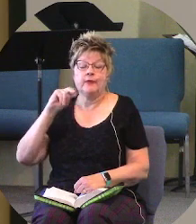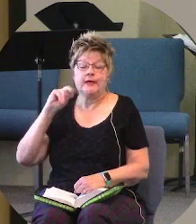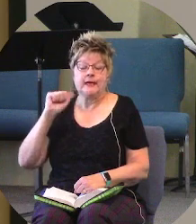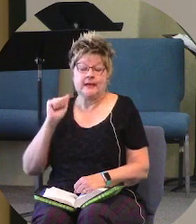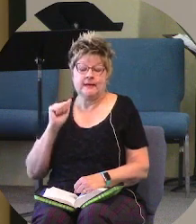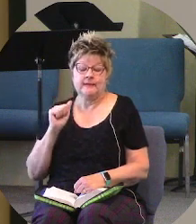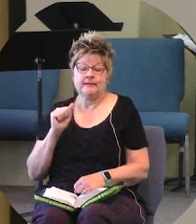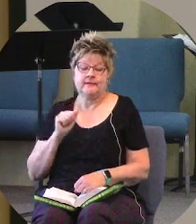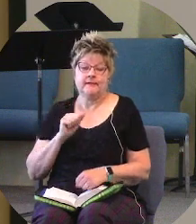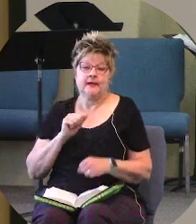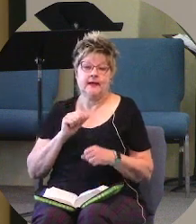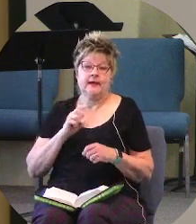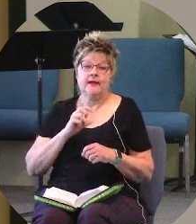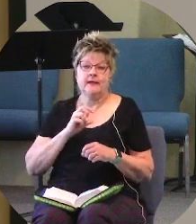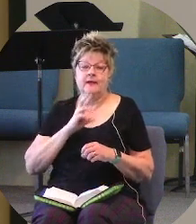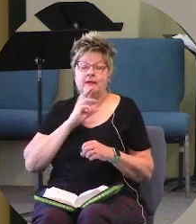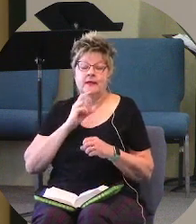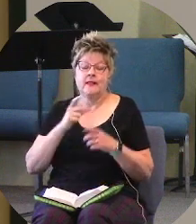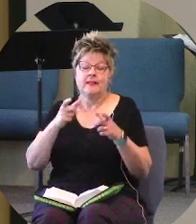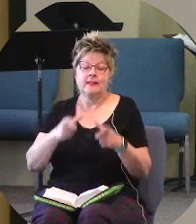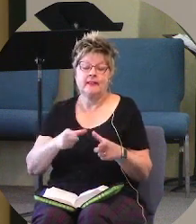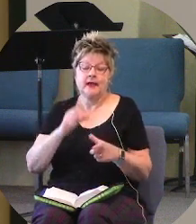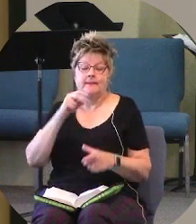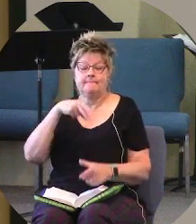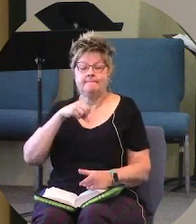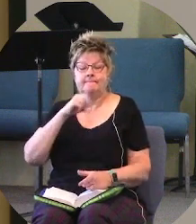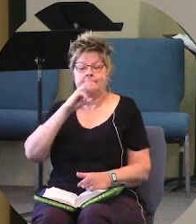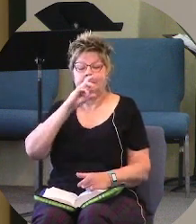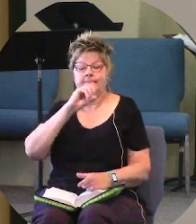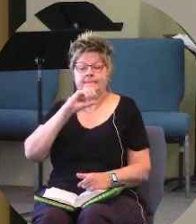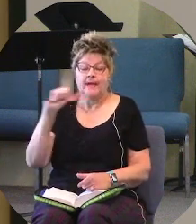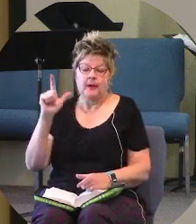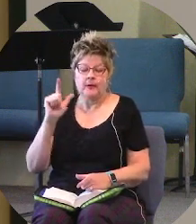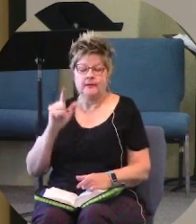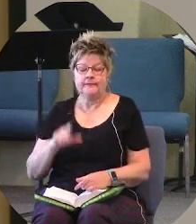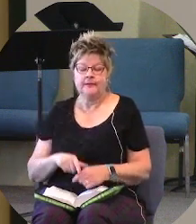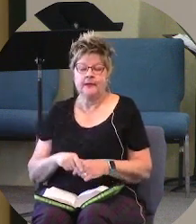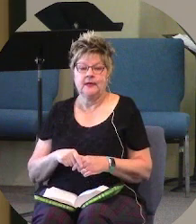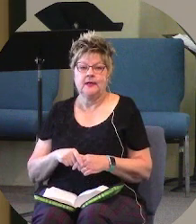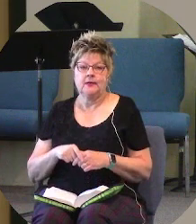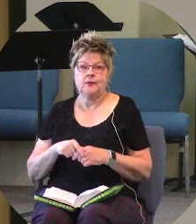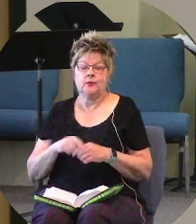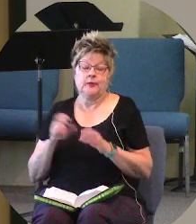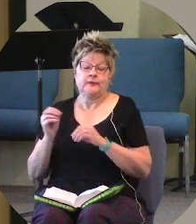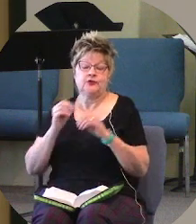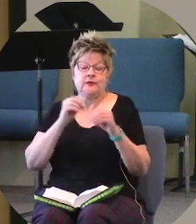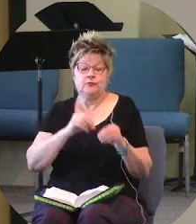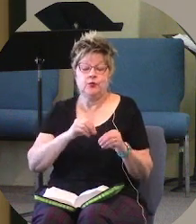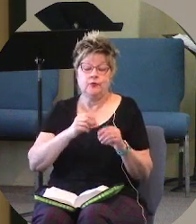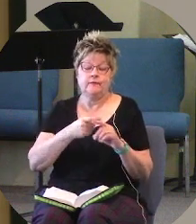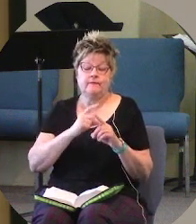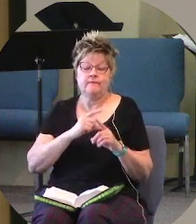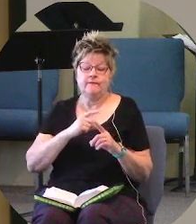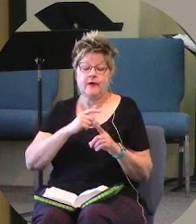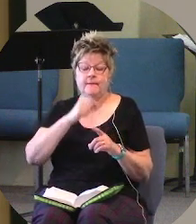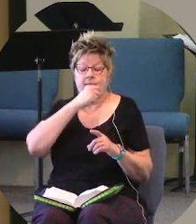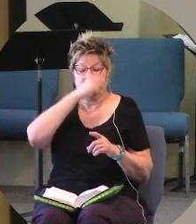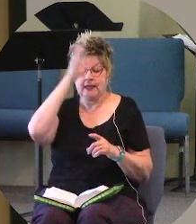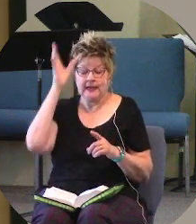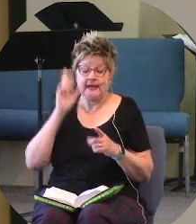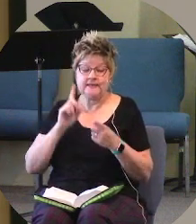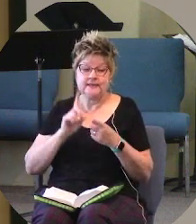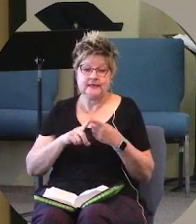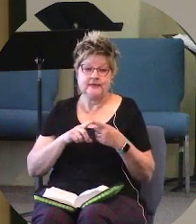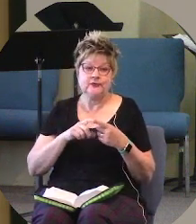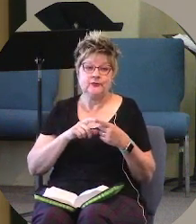and it was super nice, and it was a resort and all that. And when you come from Anchorage Fairbanks down to Lake Powell, it's